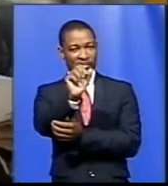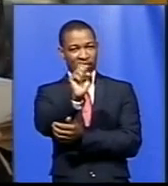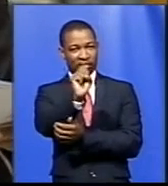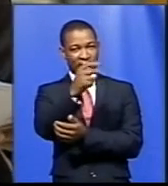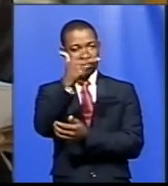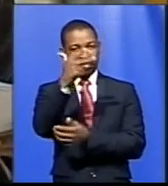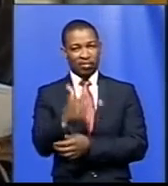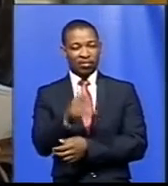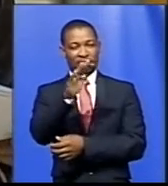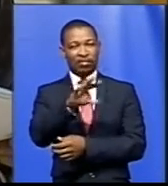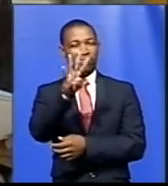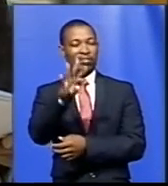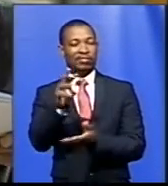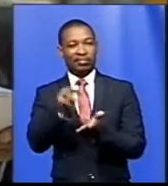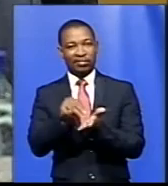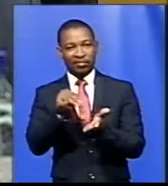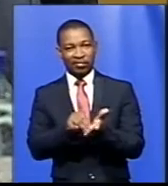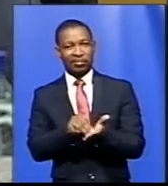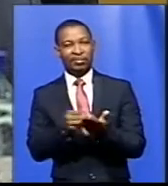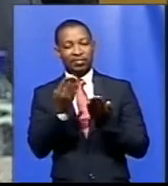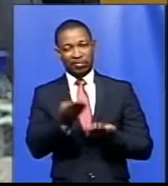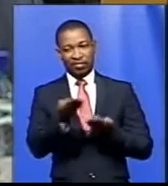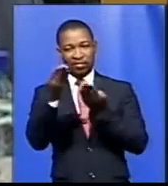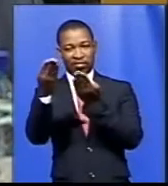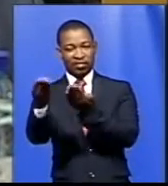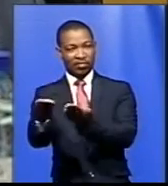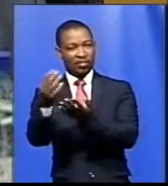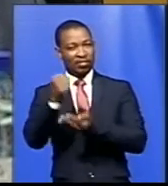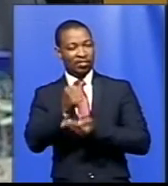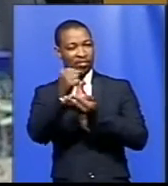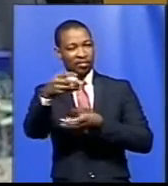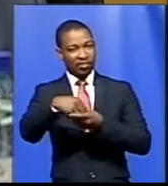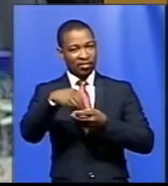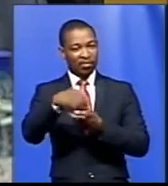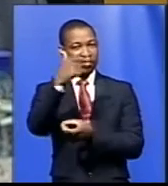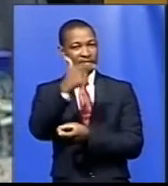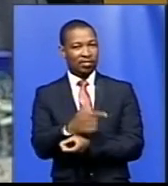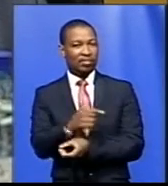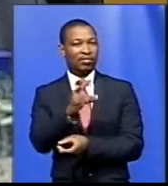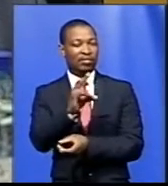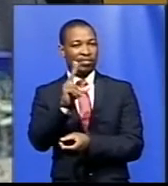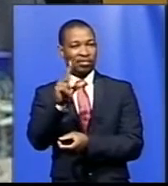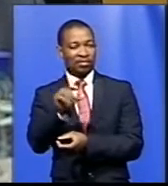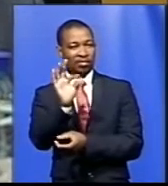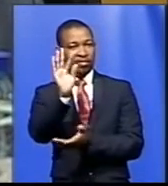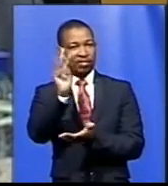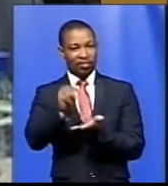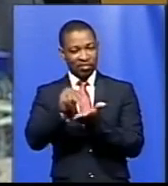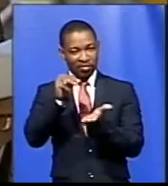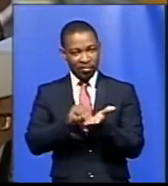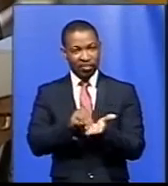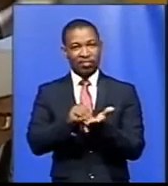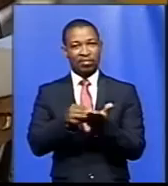354 million. The proposed budget also includes an amount of 272.9 million